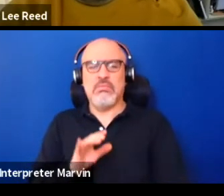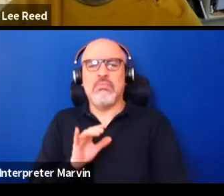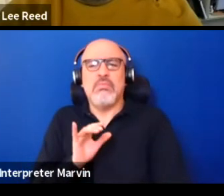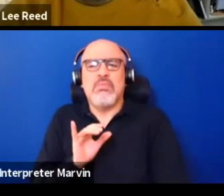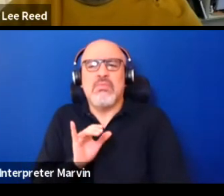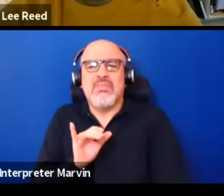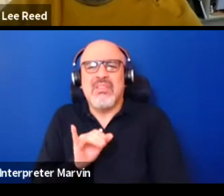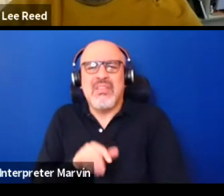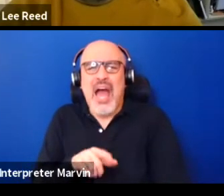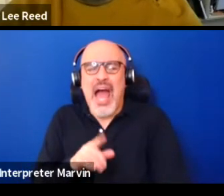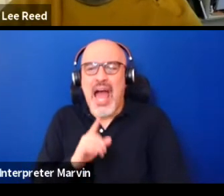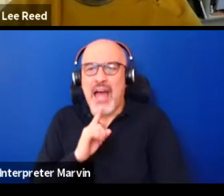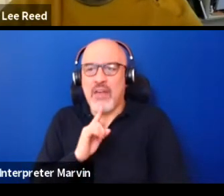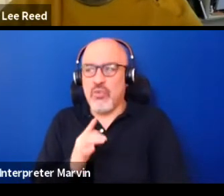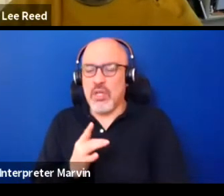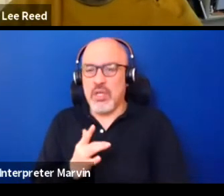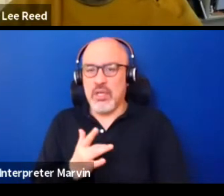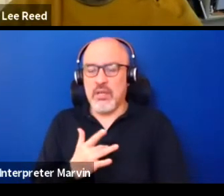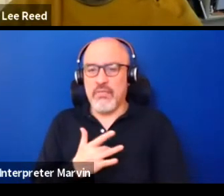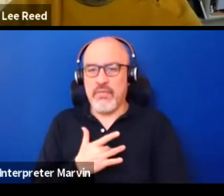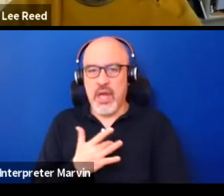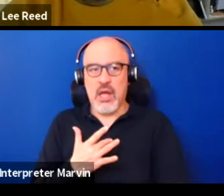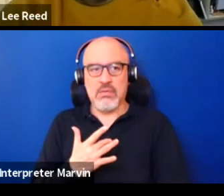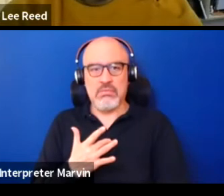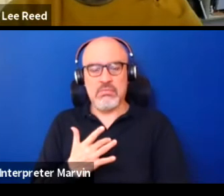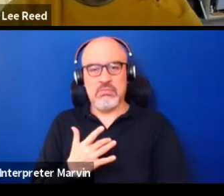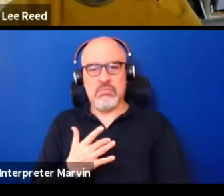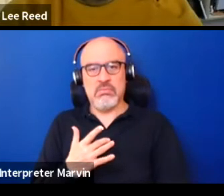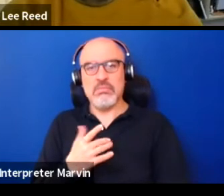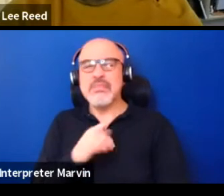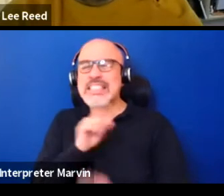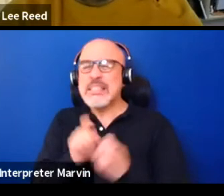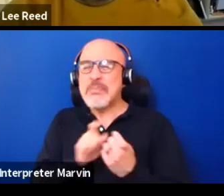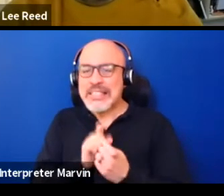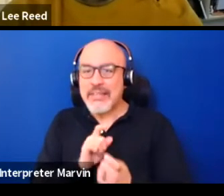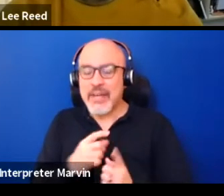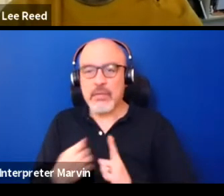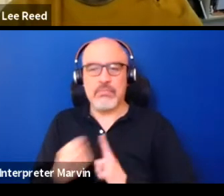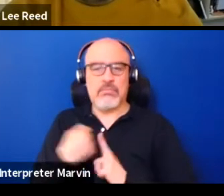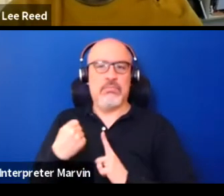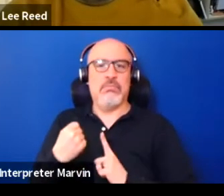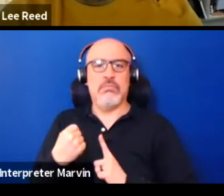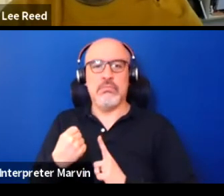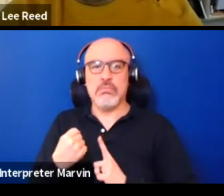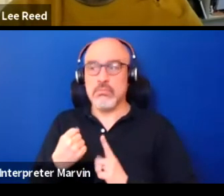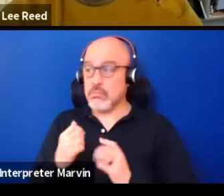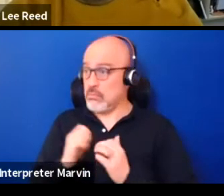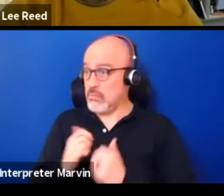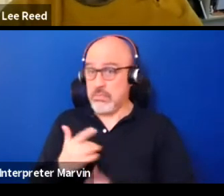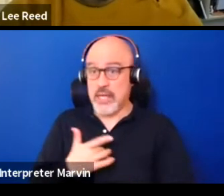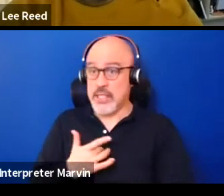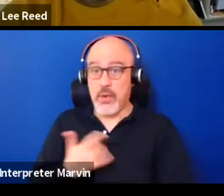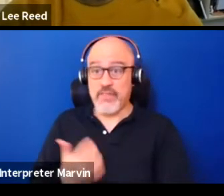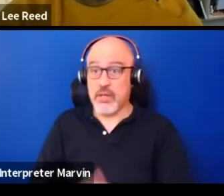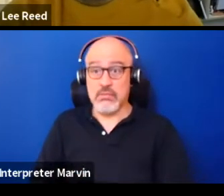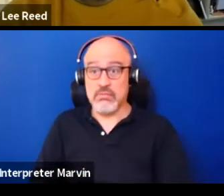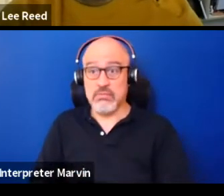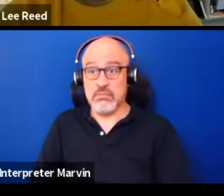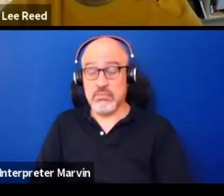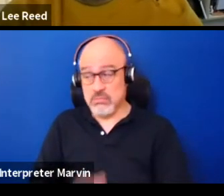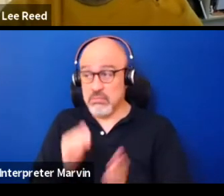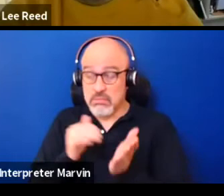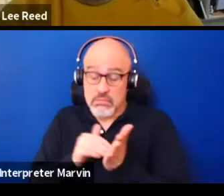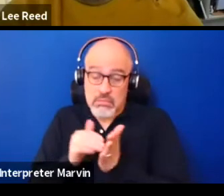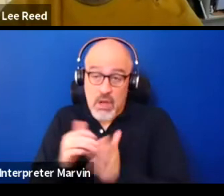is it kind of resonates in a very particular way, because that's how I felt. Often that's how I